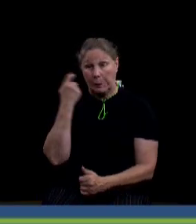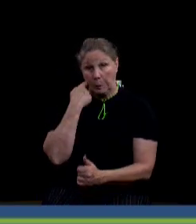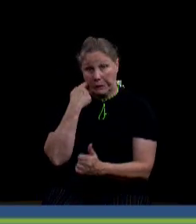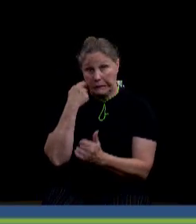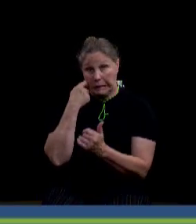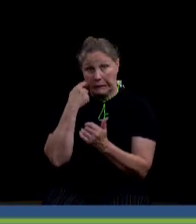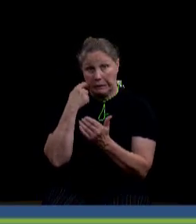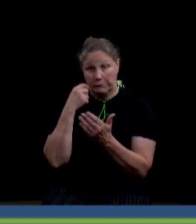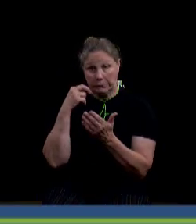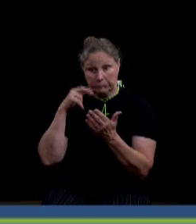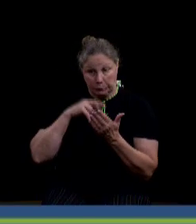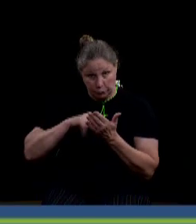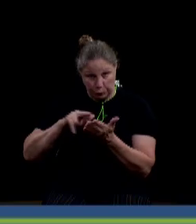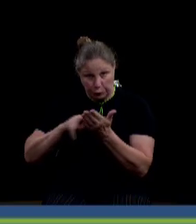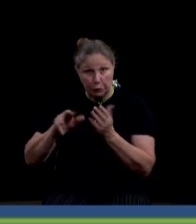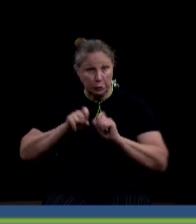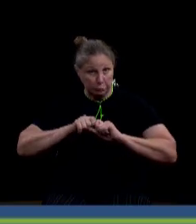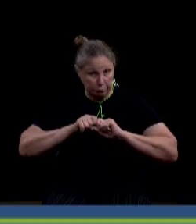published